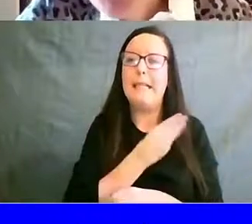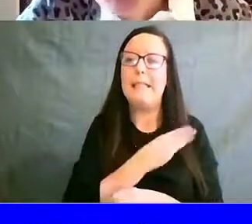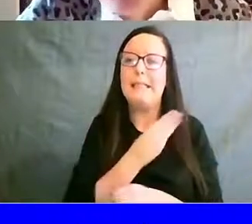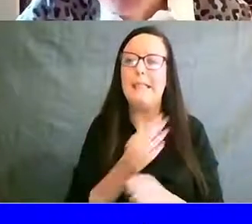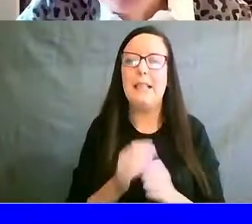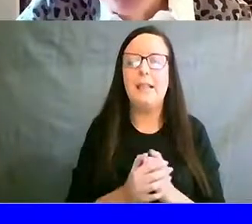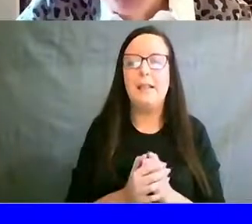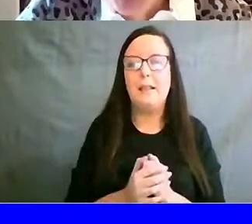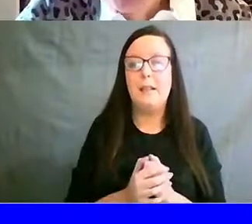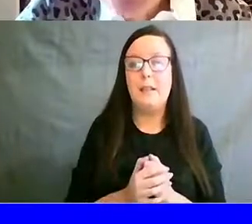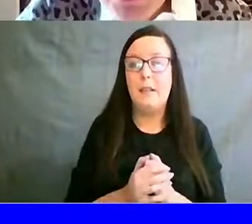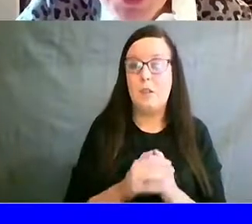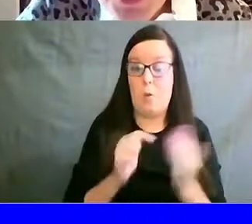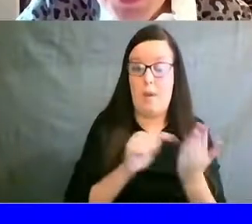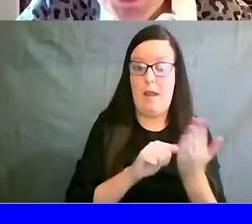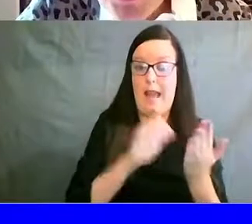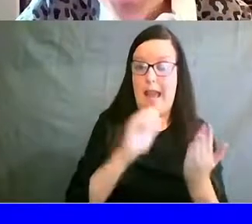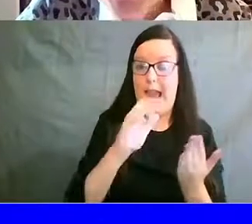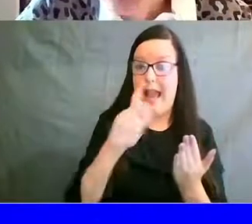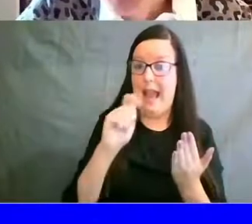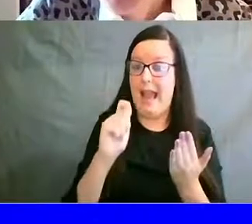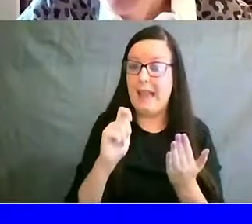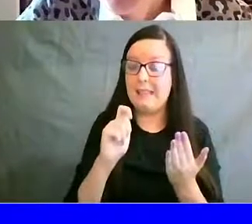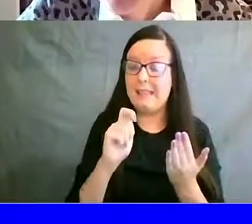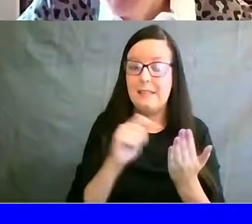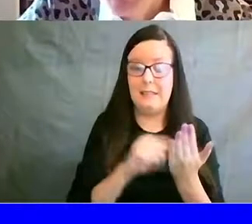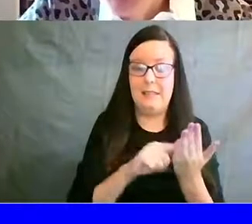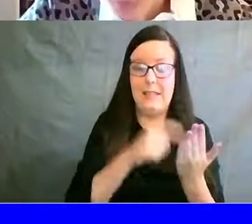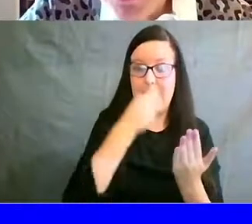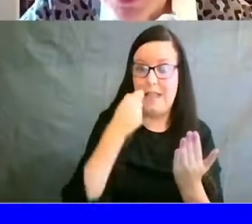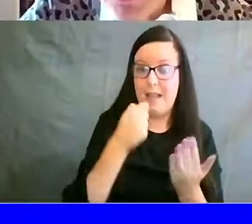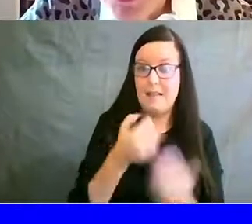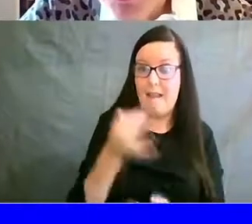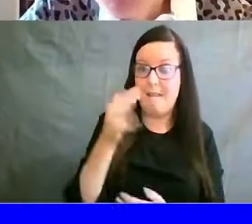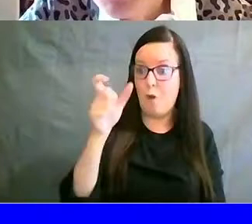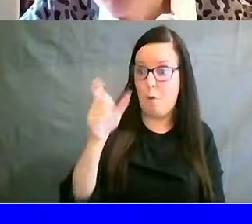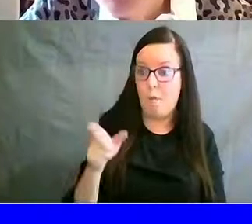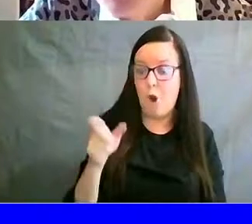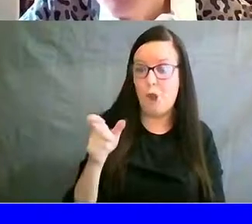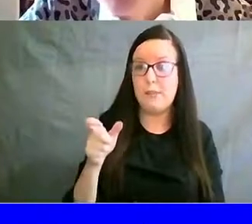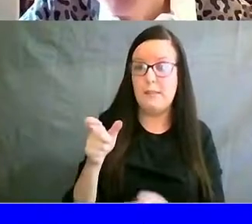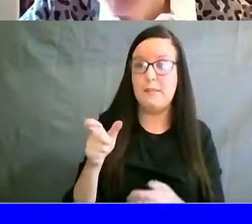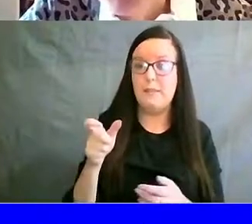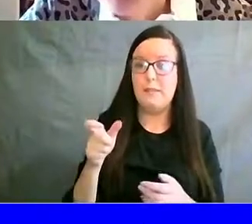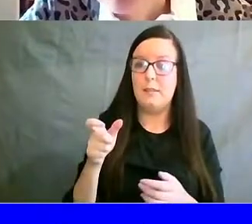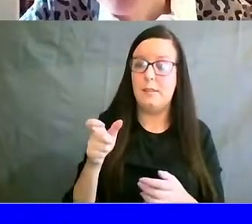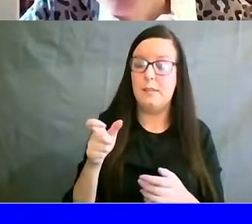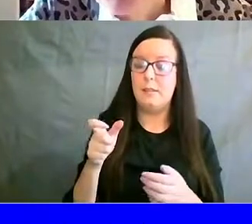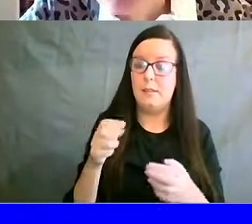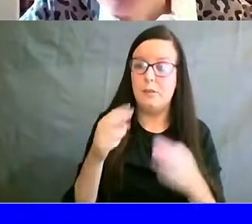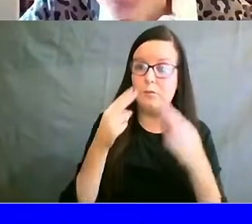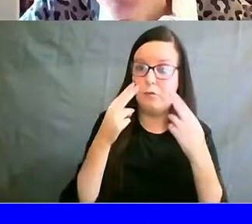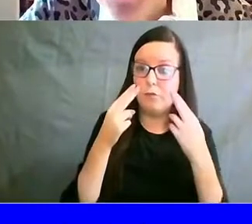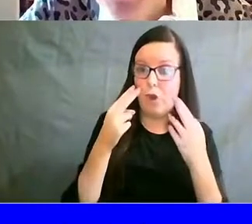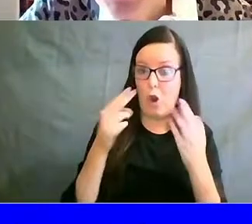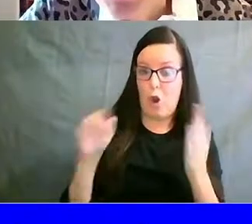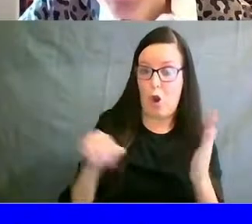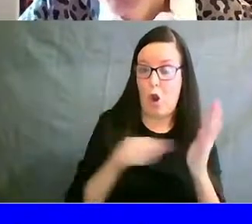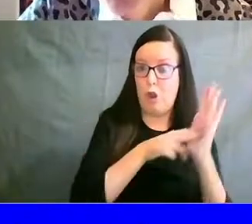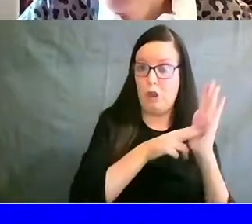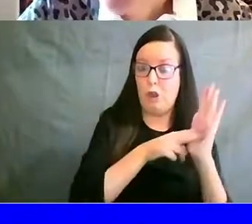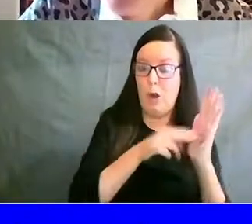The Act also provides for an exception so that if a person is being treated, if their treatment is regulated under Part 4 of the Mental Health